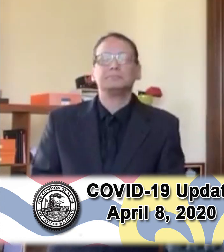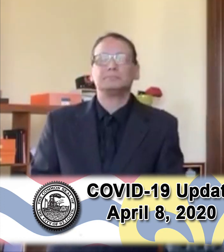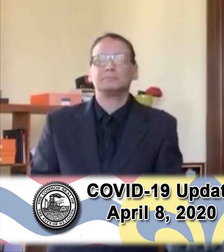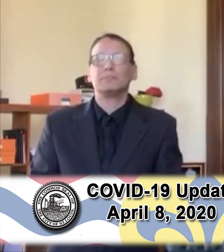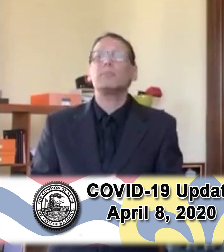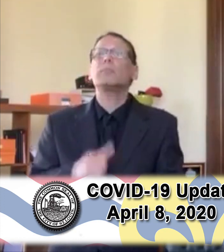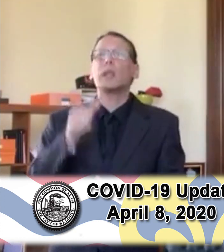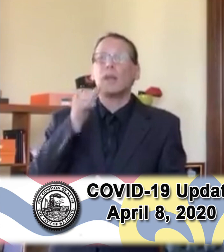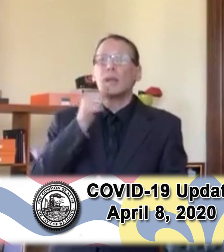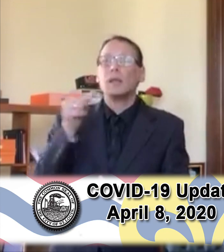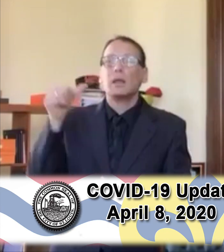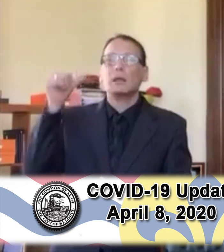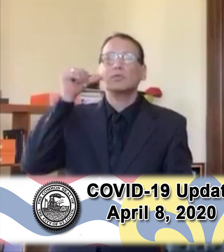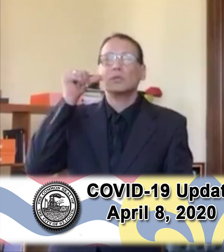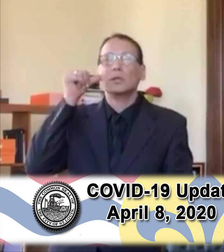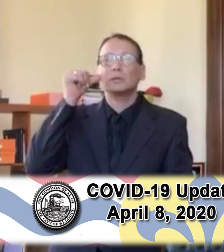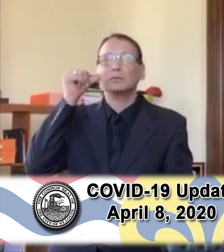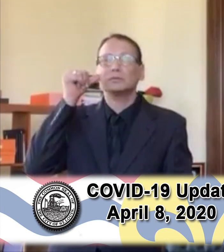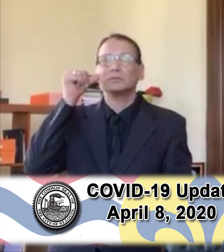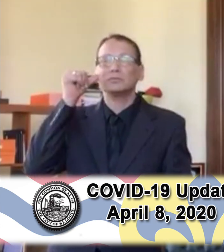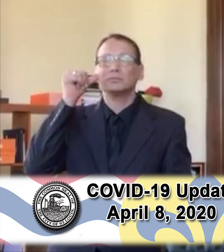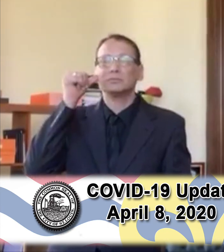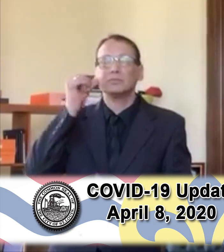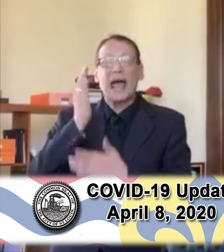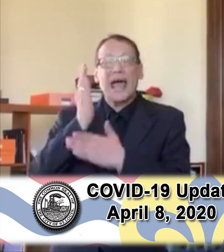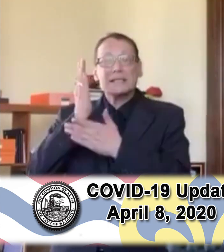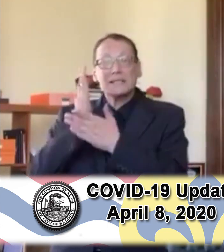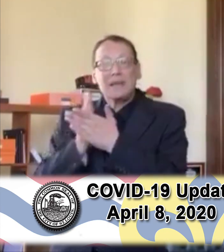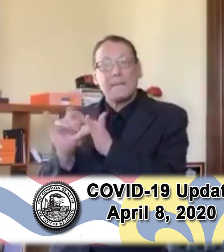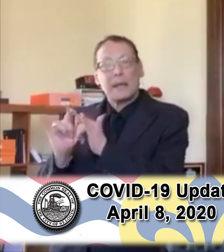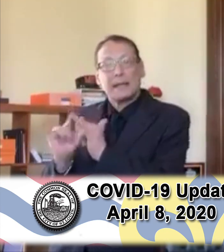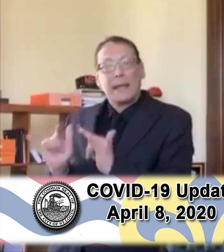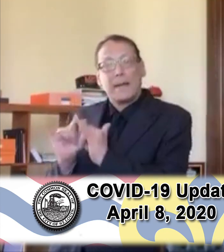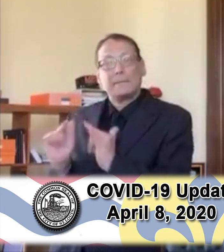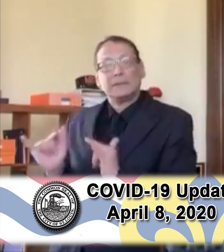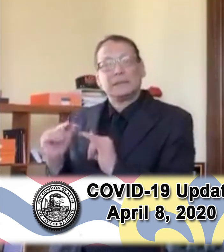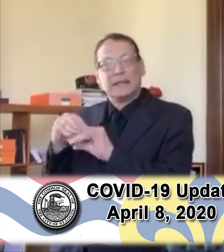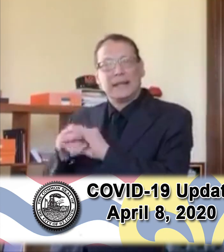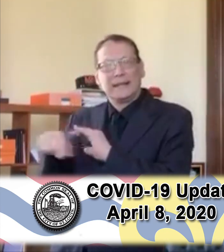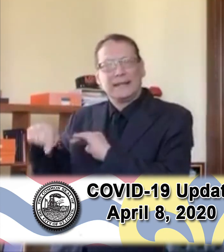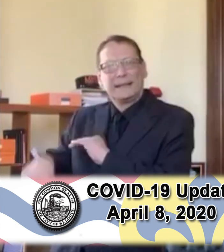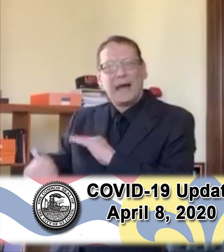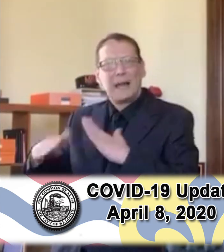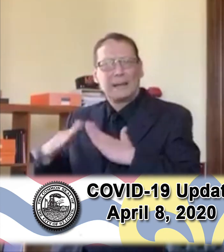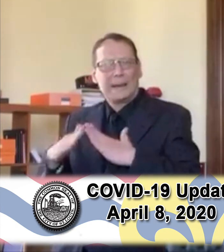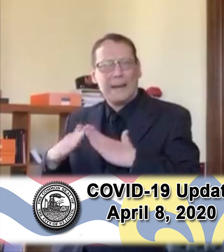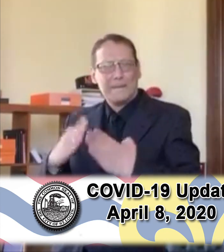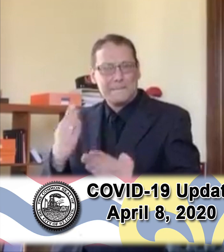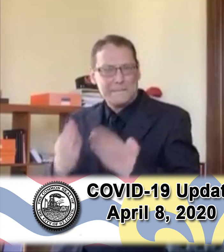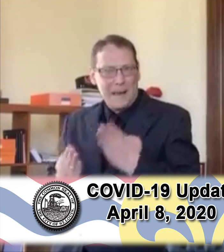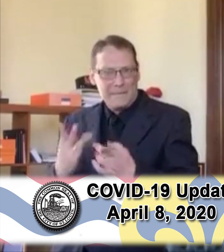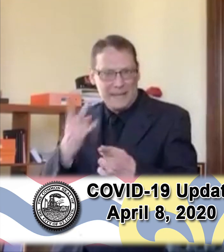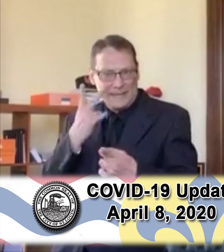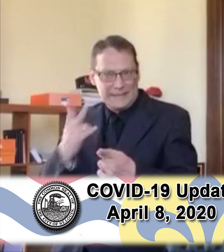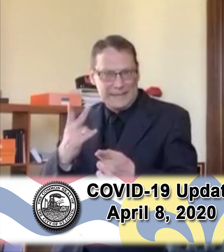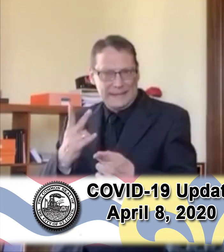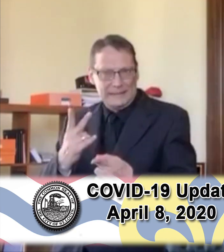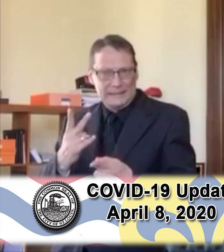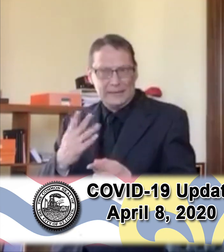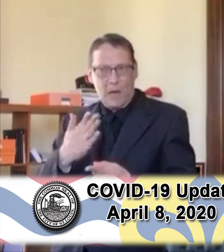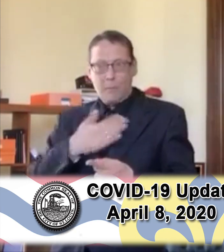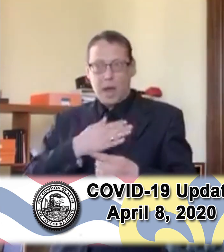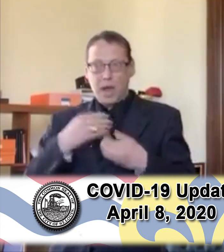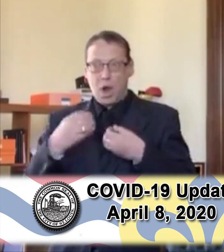that yesterday we have some folks that are camping out in downtown, and some of you may have seen that. They're right across the street from